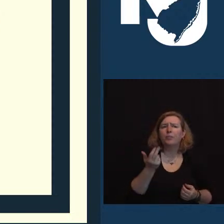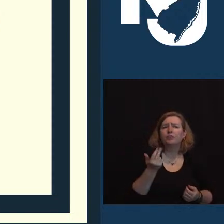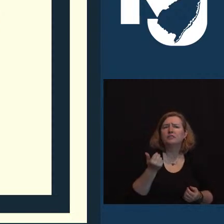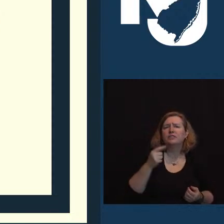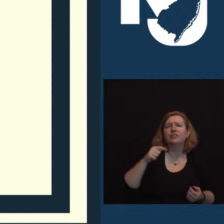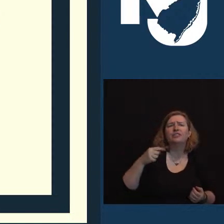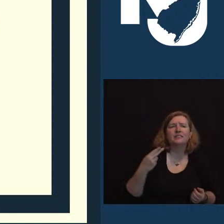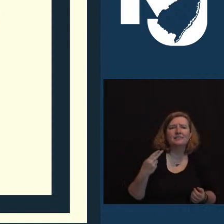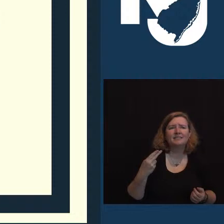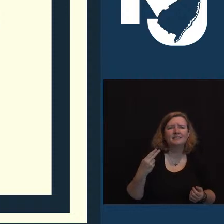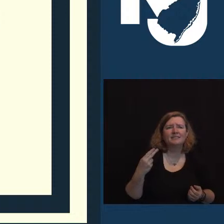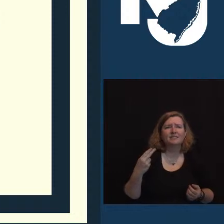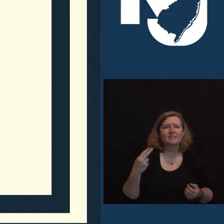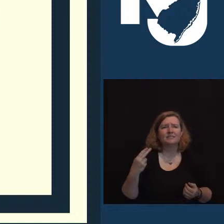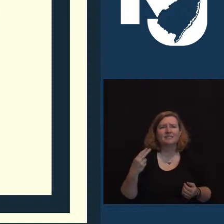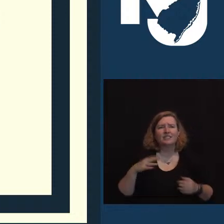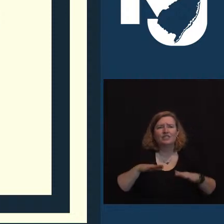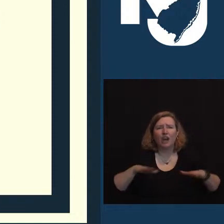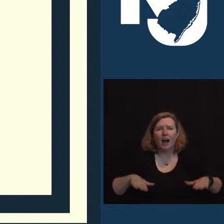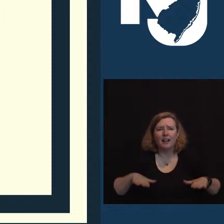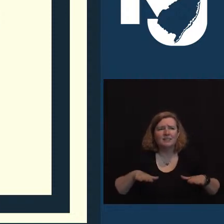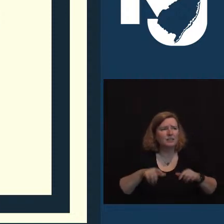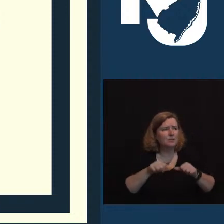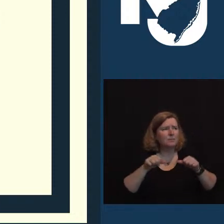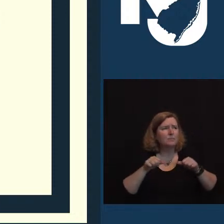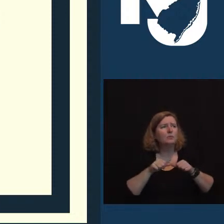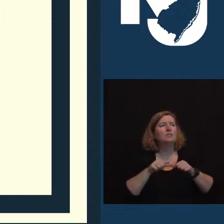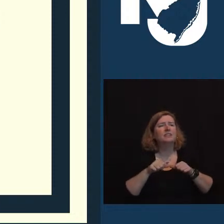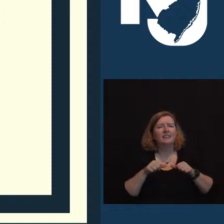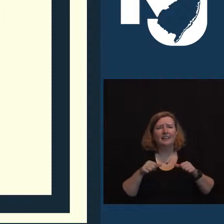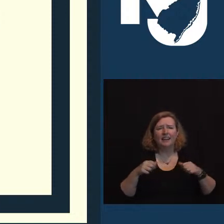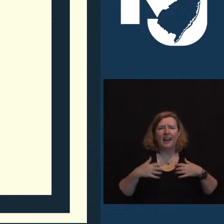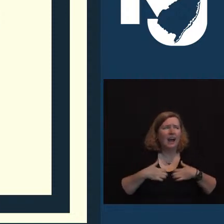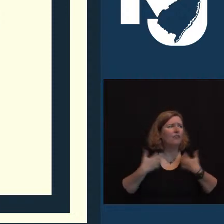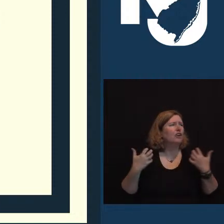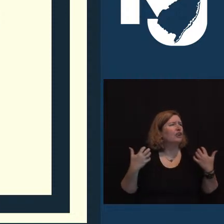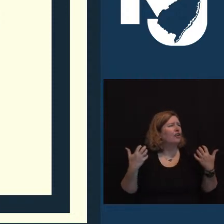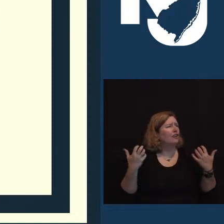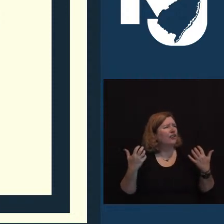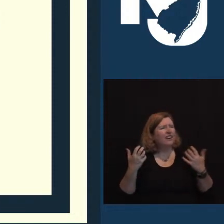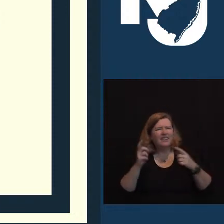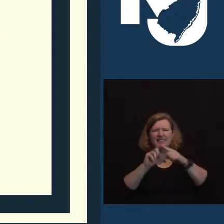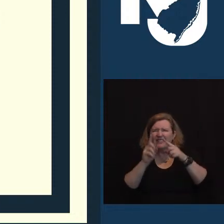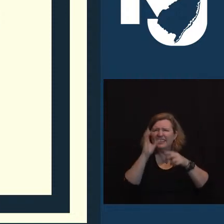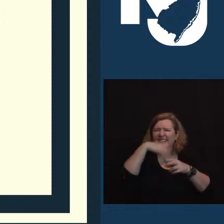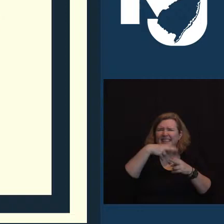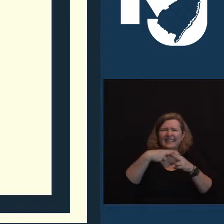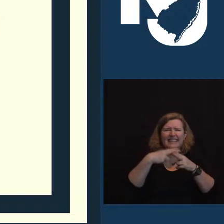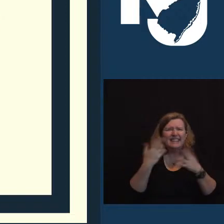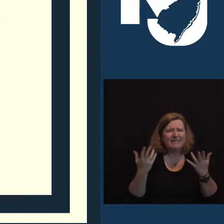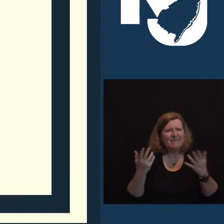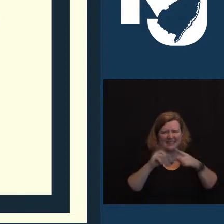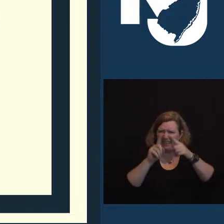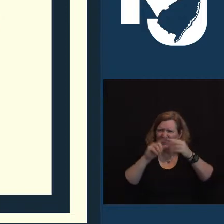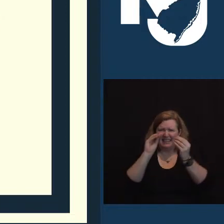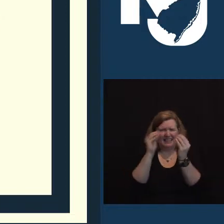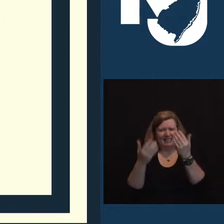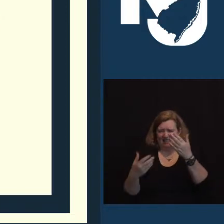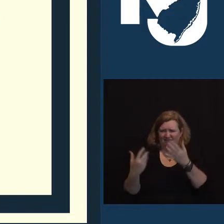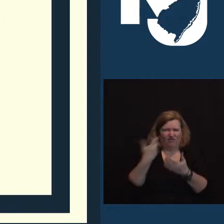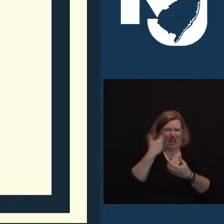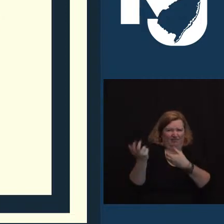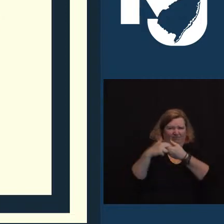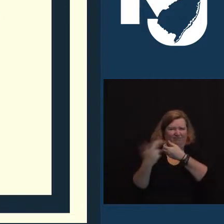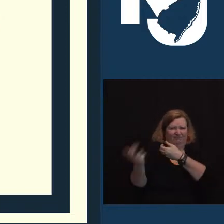Alimentary Brewery, Angry Eric Brewing, Chimney Rustic Ales, Siegmeister Brewing, Death of the Fox